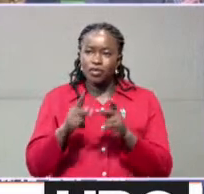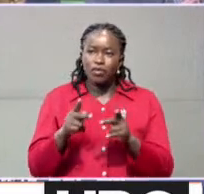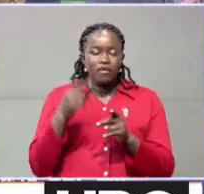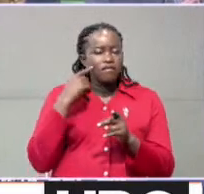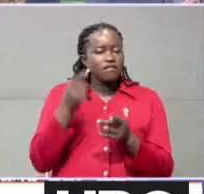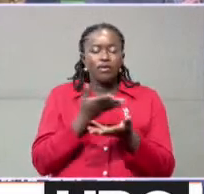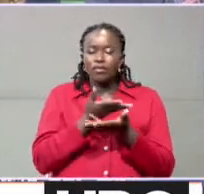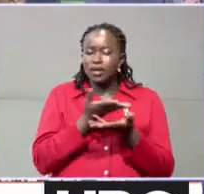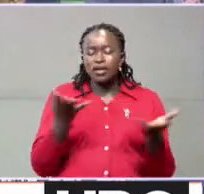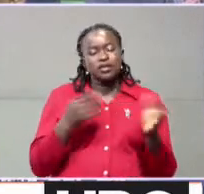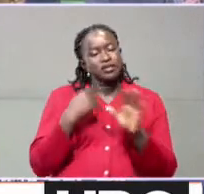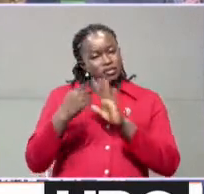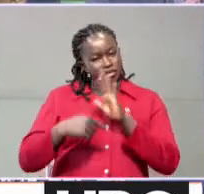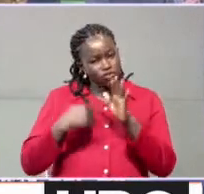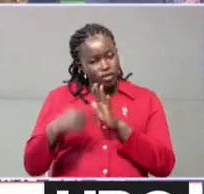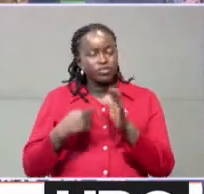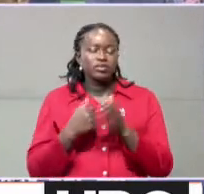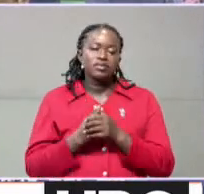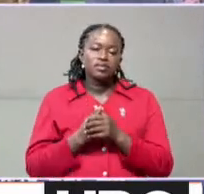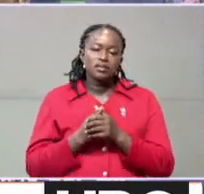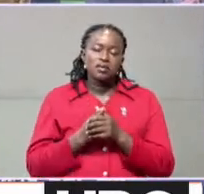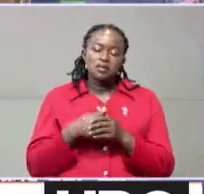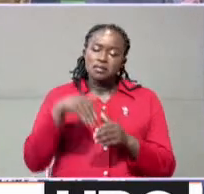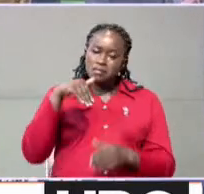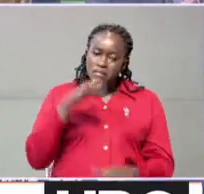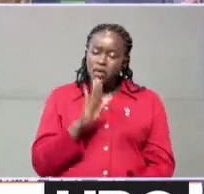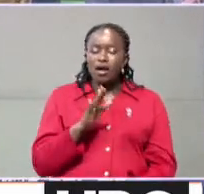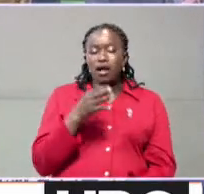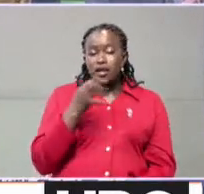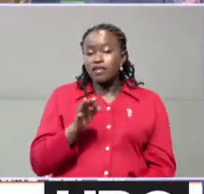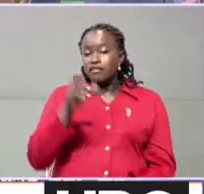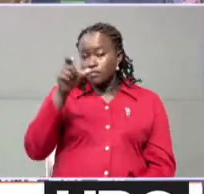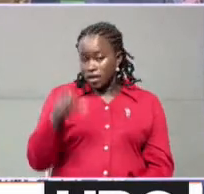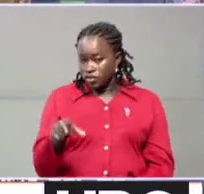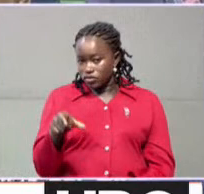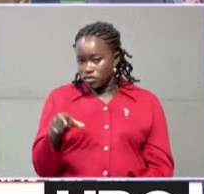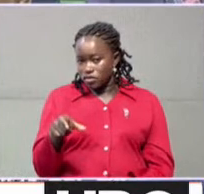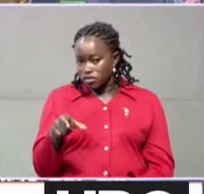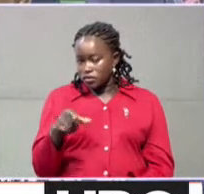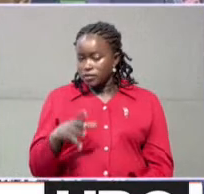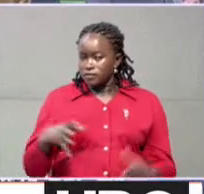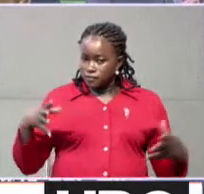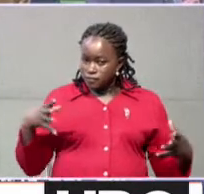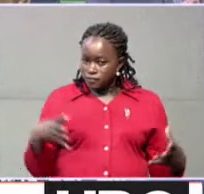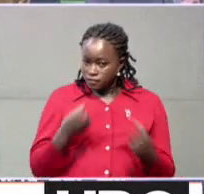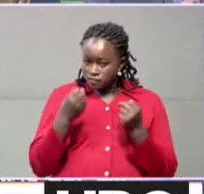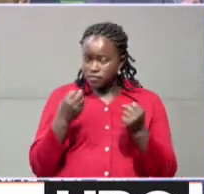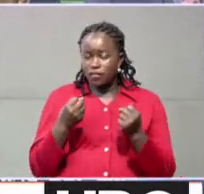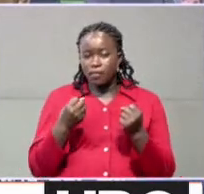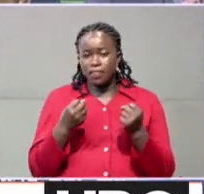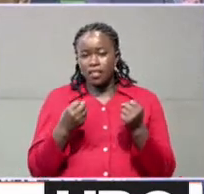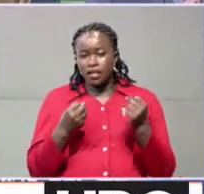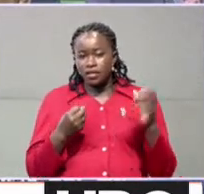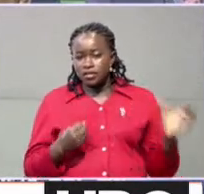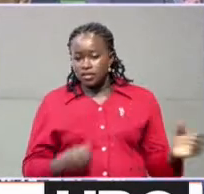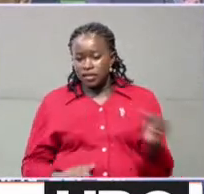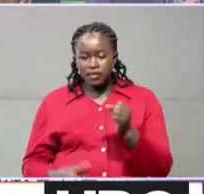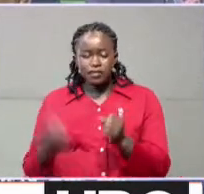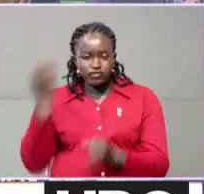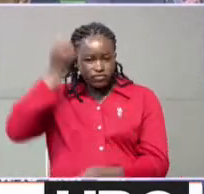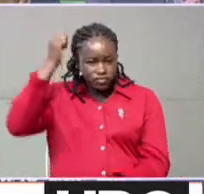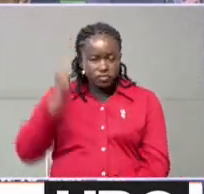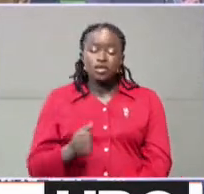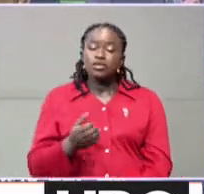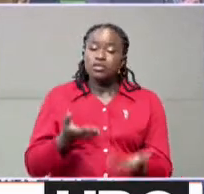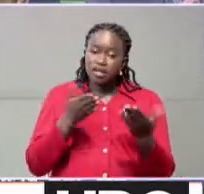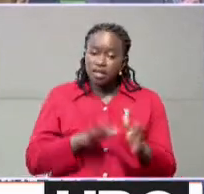circumstances especially if the person is convicted and is going to be sentenced to this you